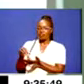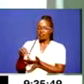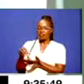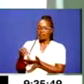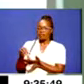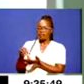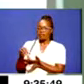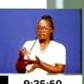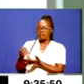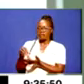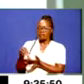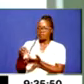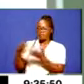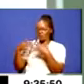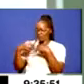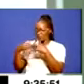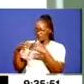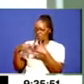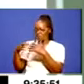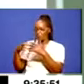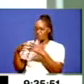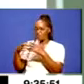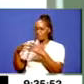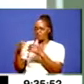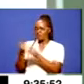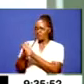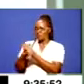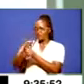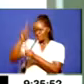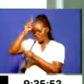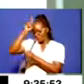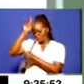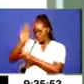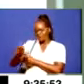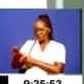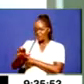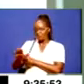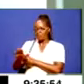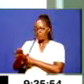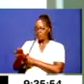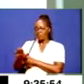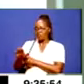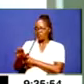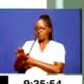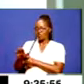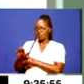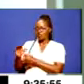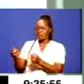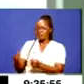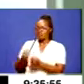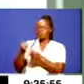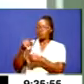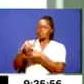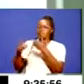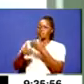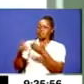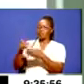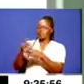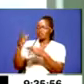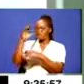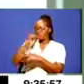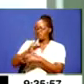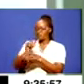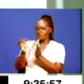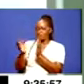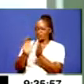our ventilators are able to work in rural areas where you really don't have a stronger infrastructure as compared if it was